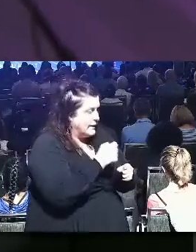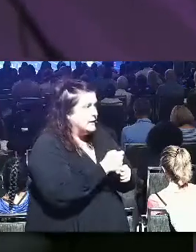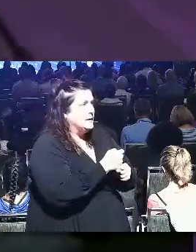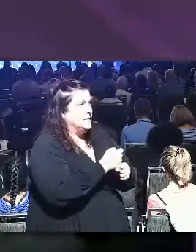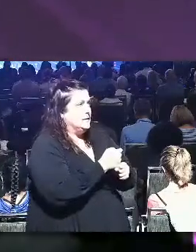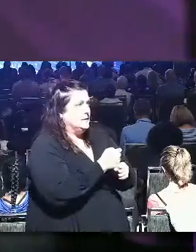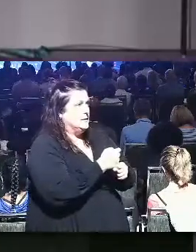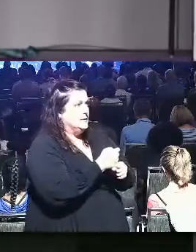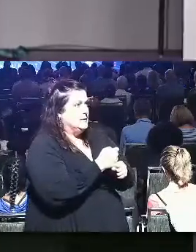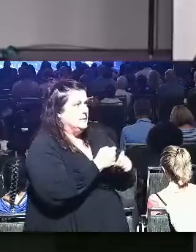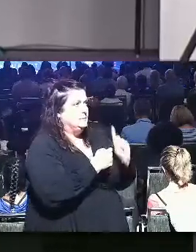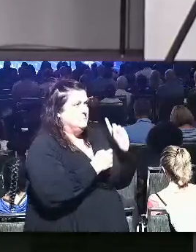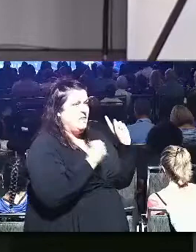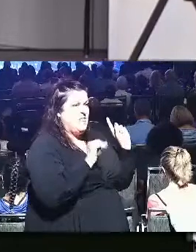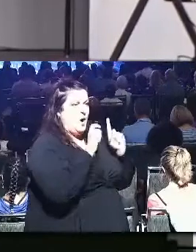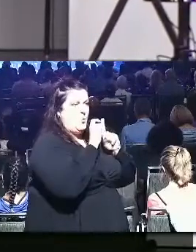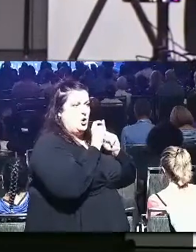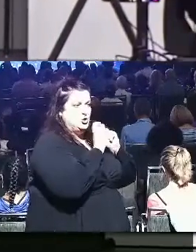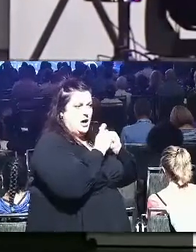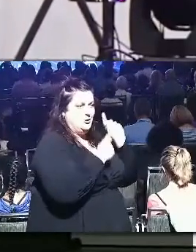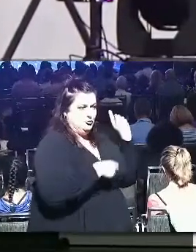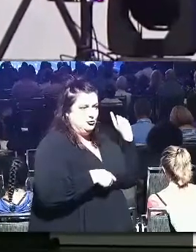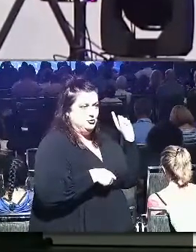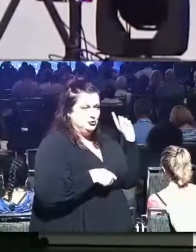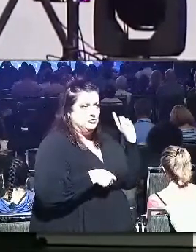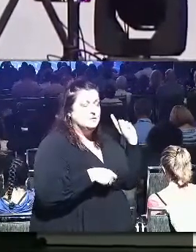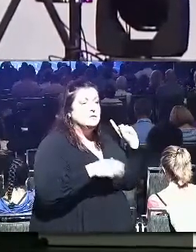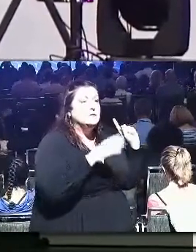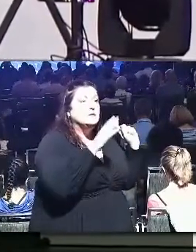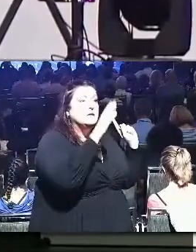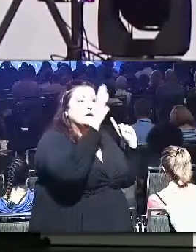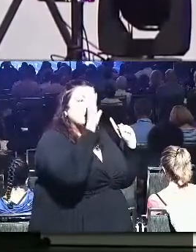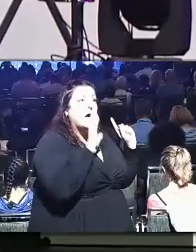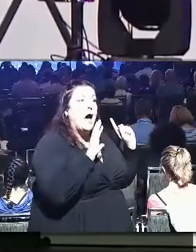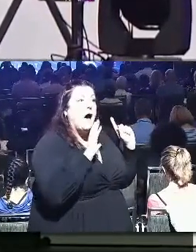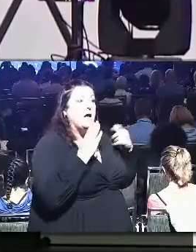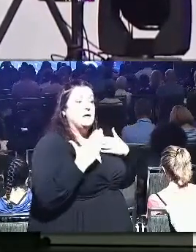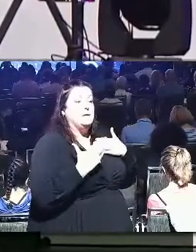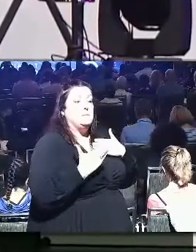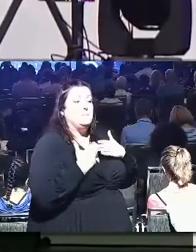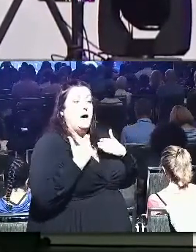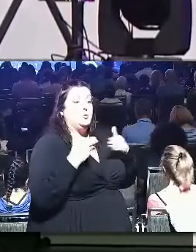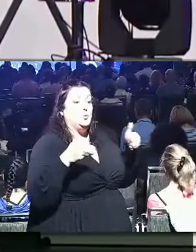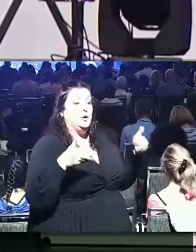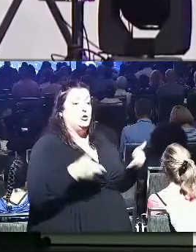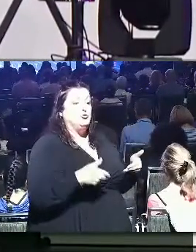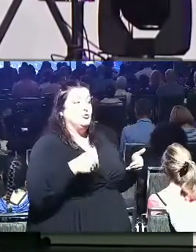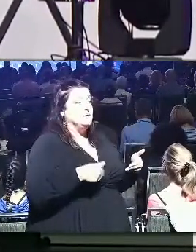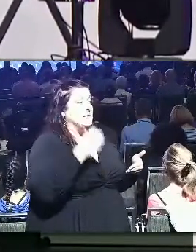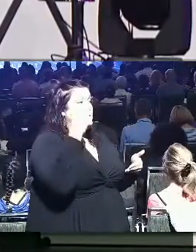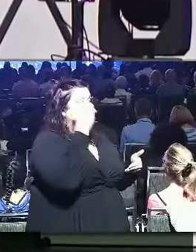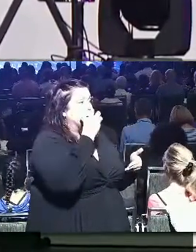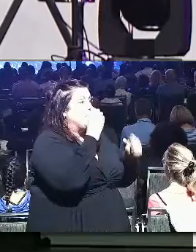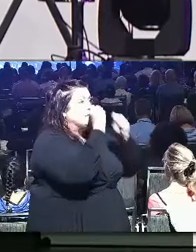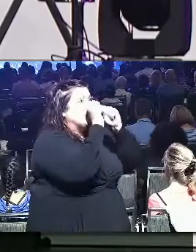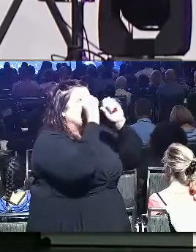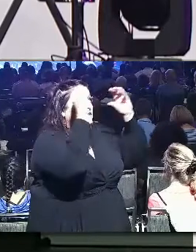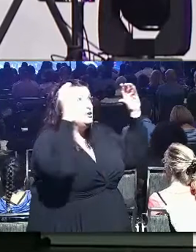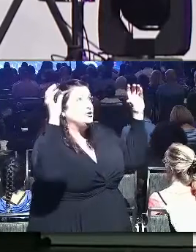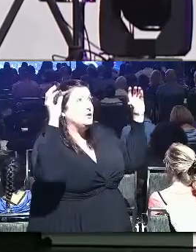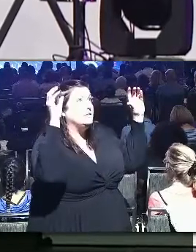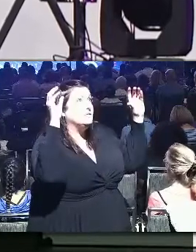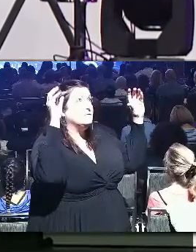what's happening here in my mind is God is about to introduce this amazing vision